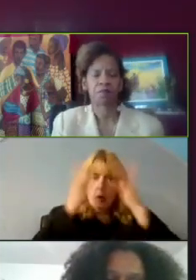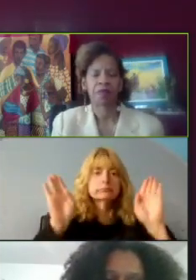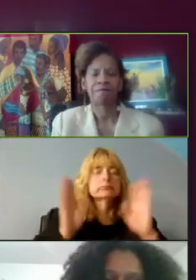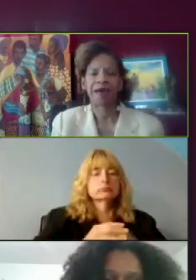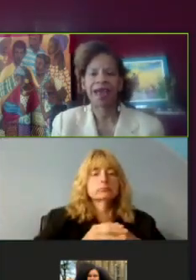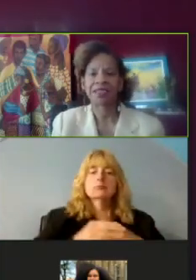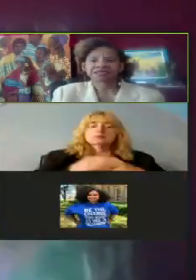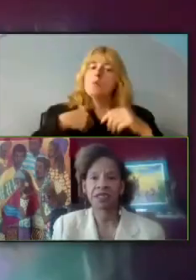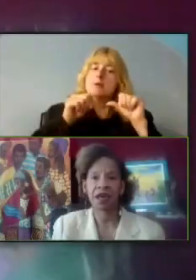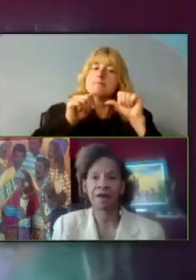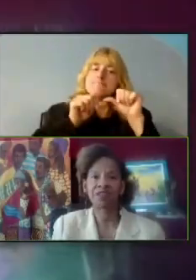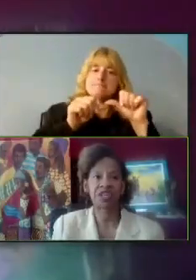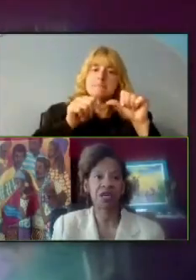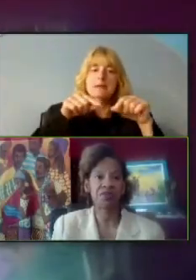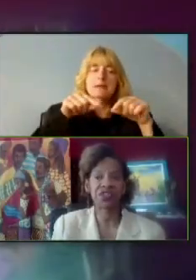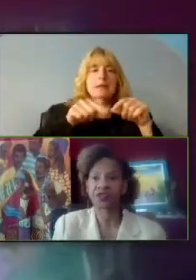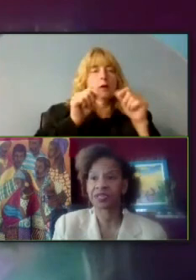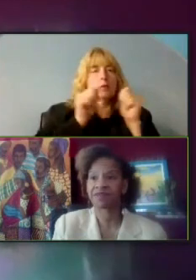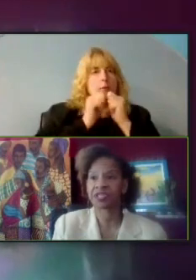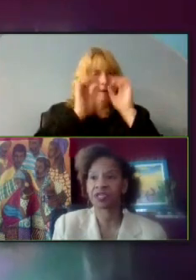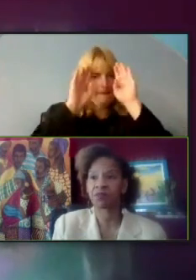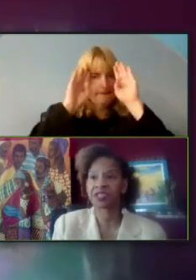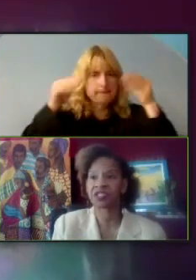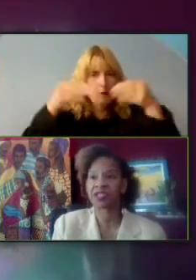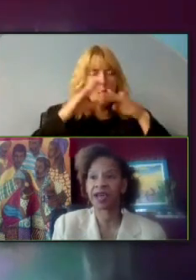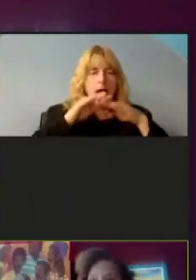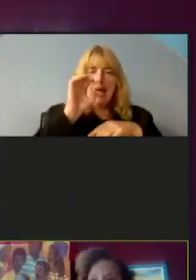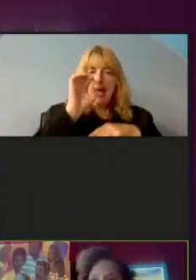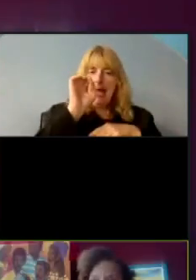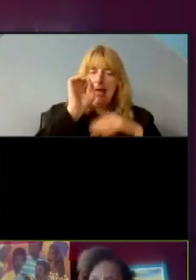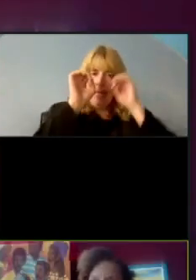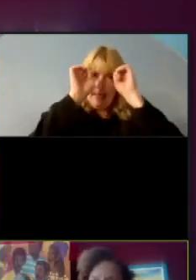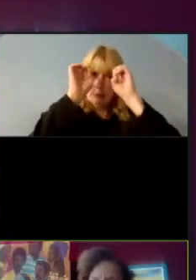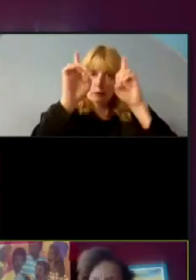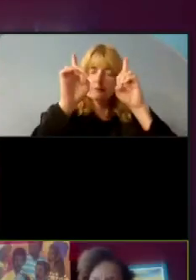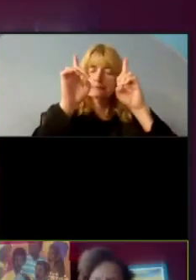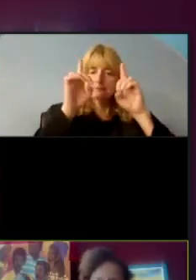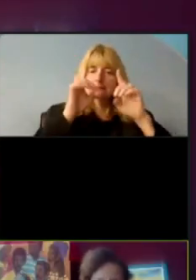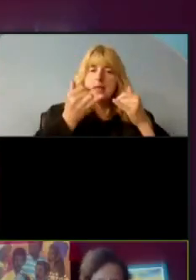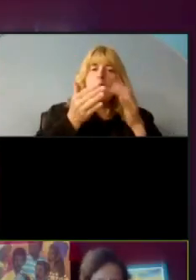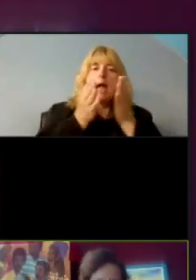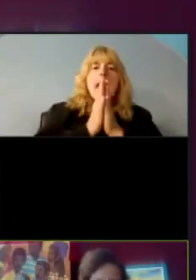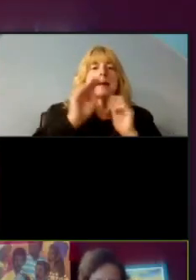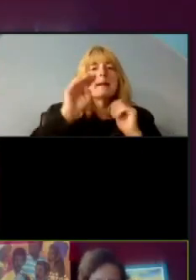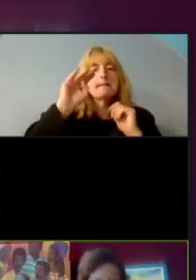education by asking Michelle Richards if she would now join us.